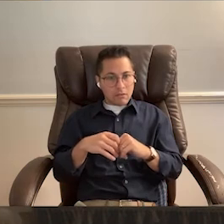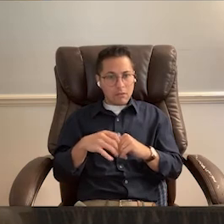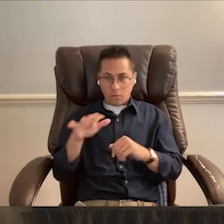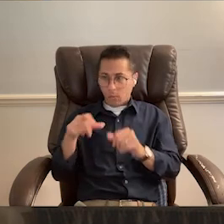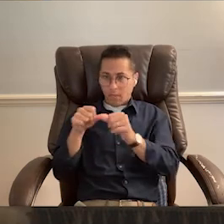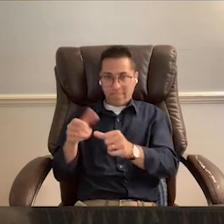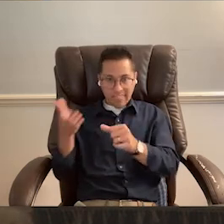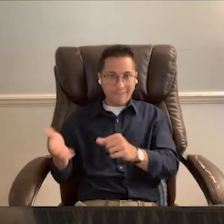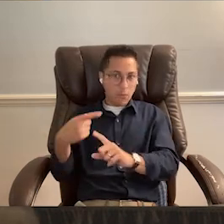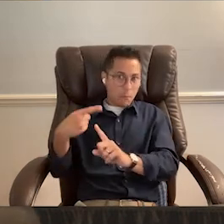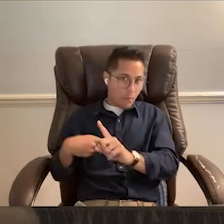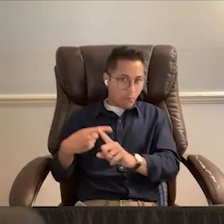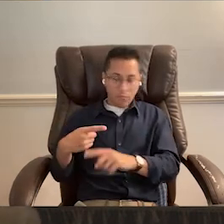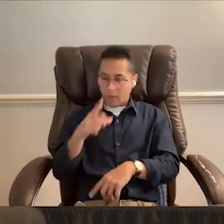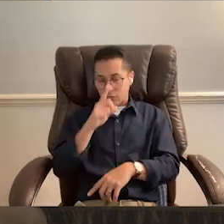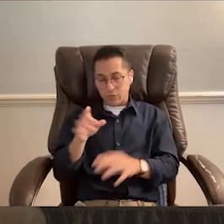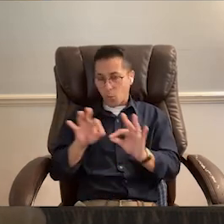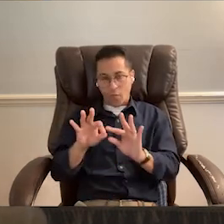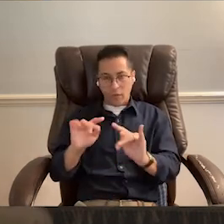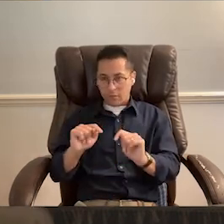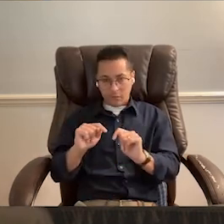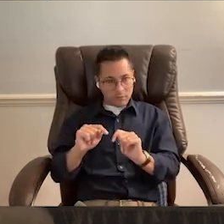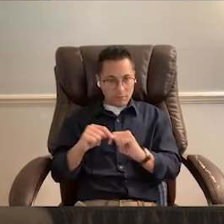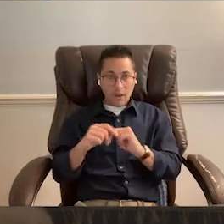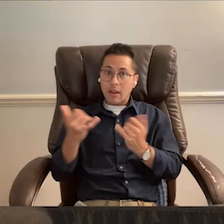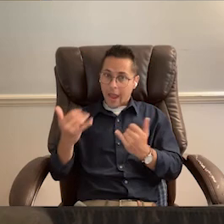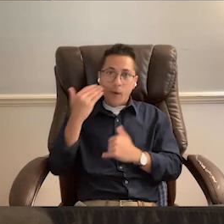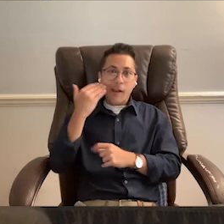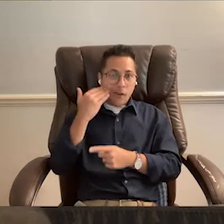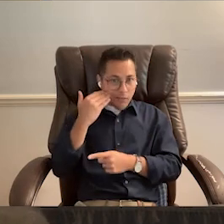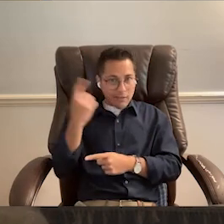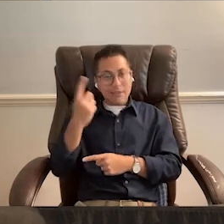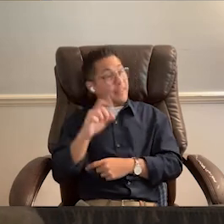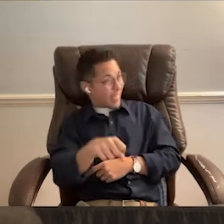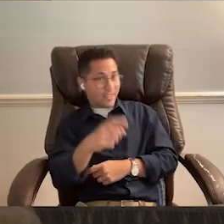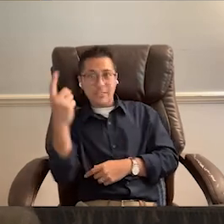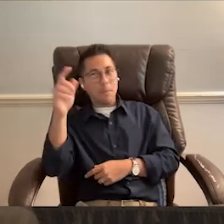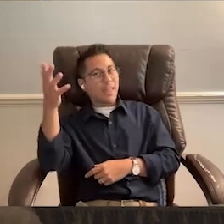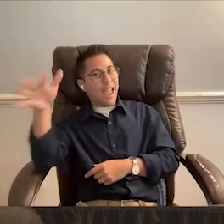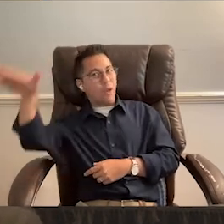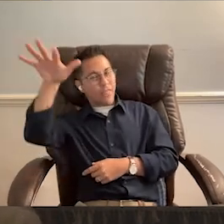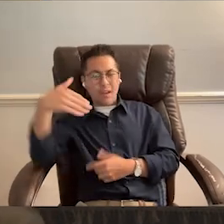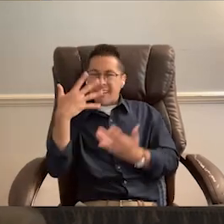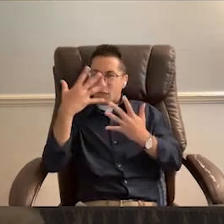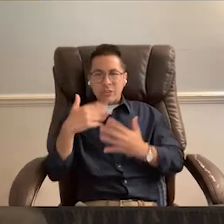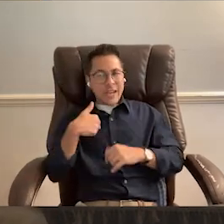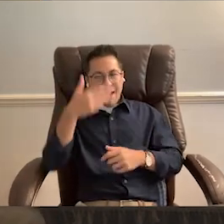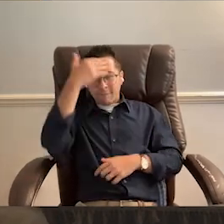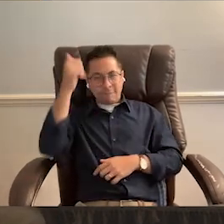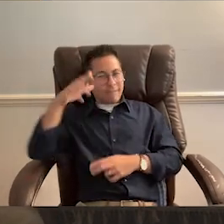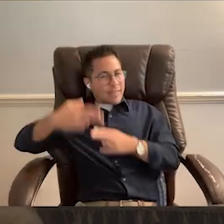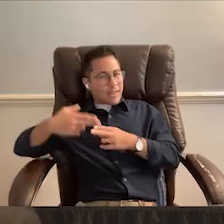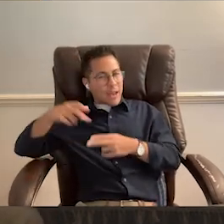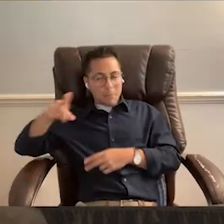accomplished a lot. Okay, I mean, well, then if maybe you that do might an intensive, help. it was a month long, and it was totally worth it, so Awesome.